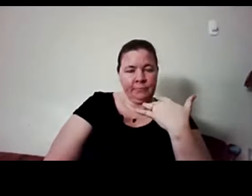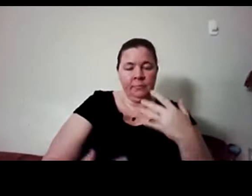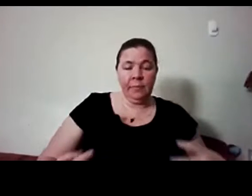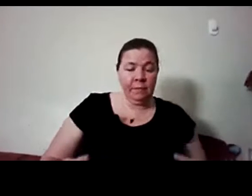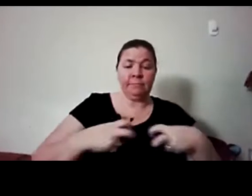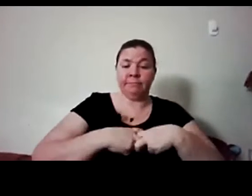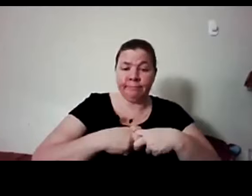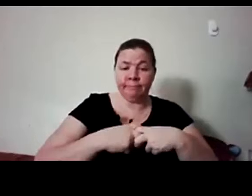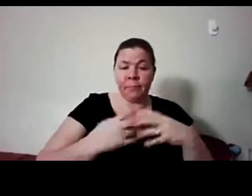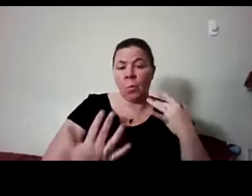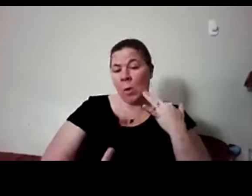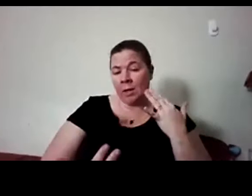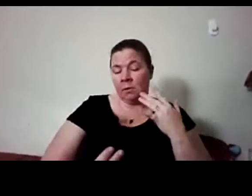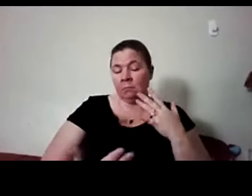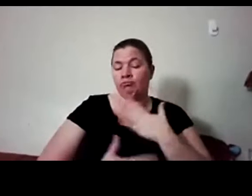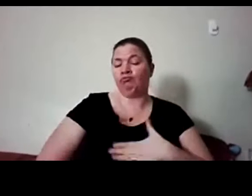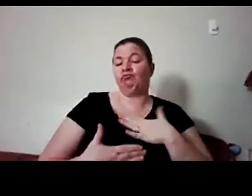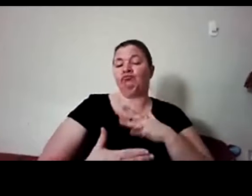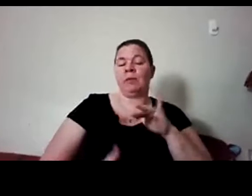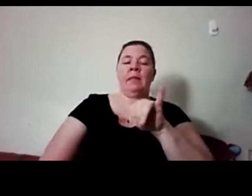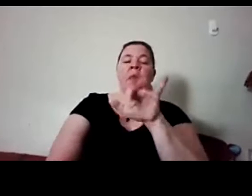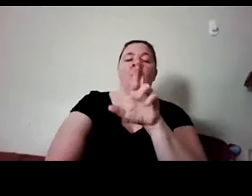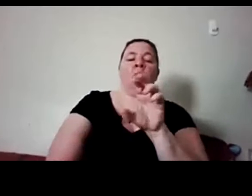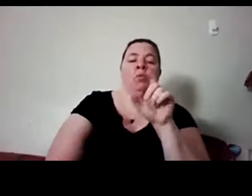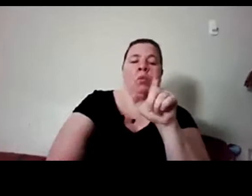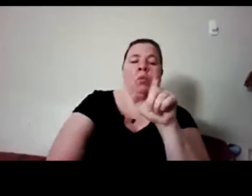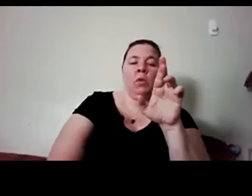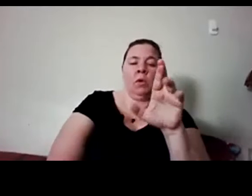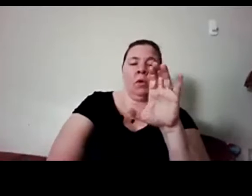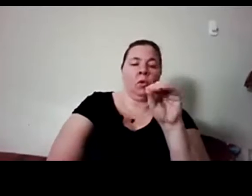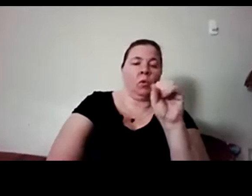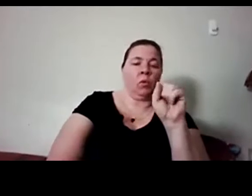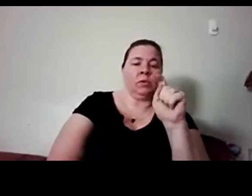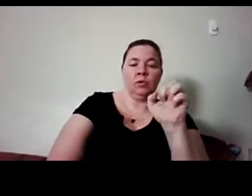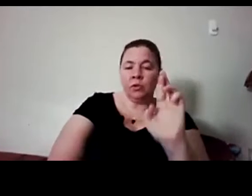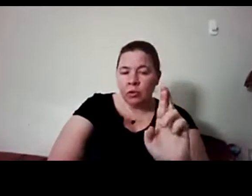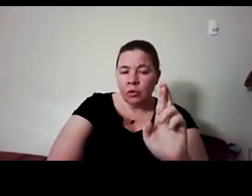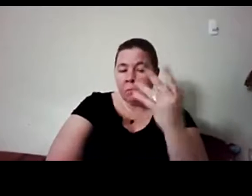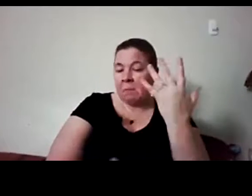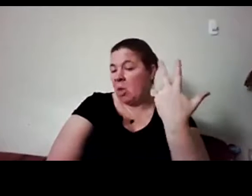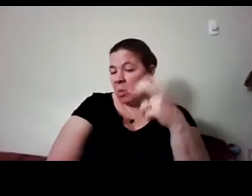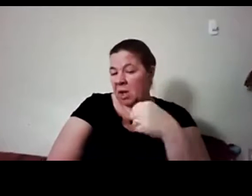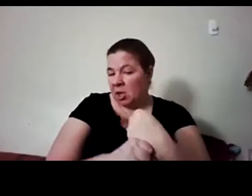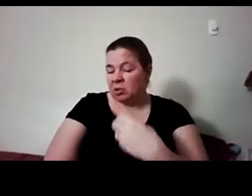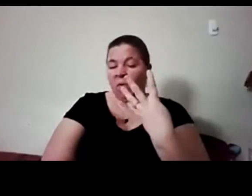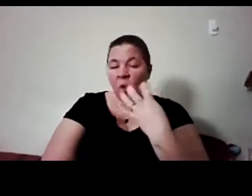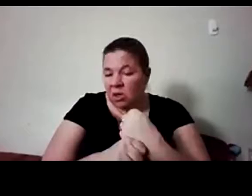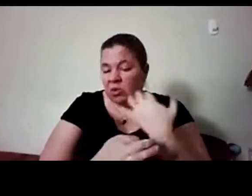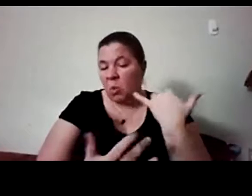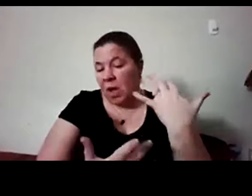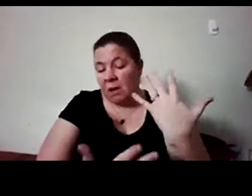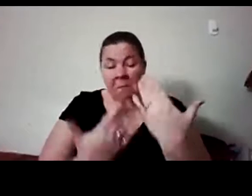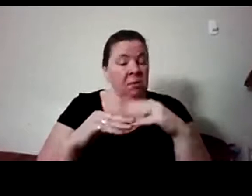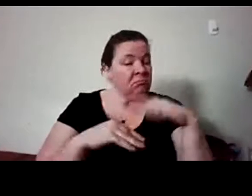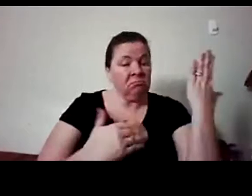seatbelt and enjoy the roller coaster. Okay, we may wait 3 years, maybe 4, maybe even more,